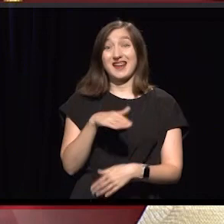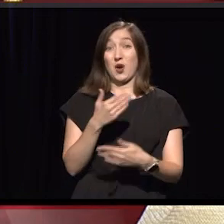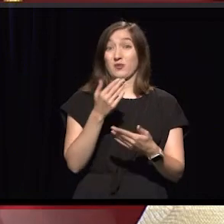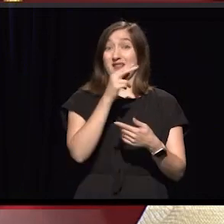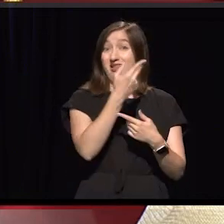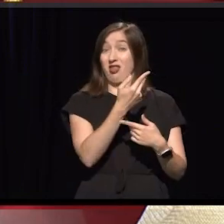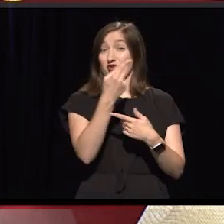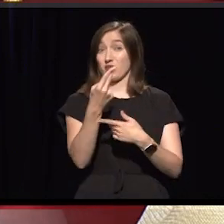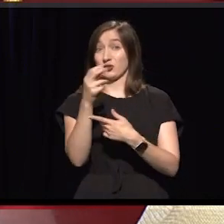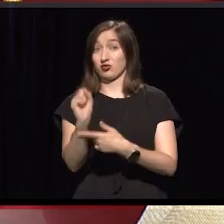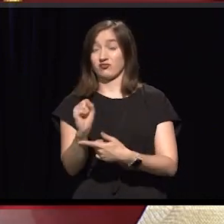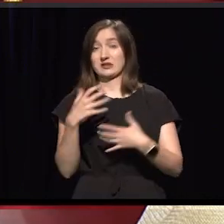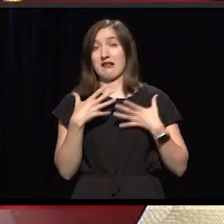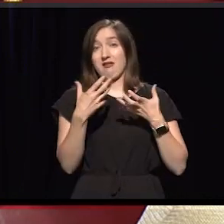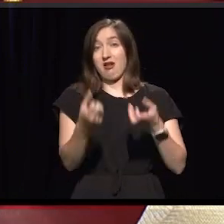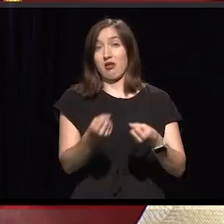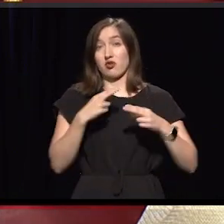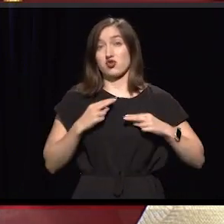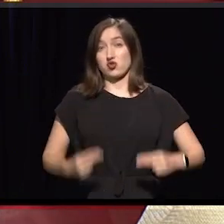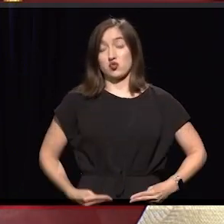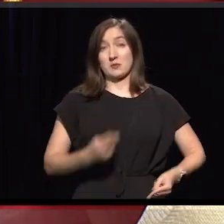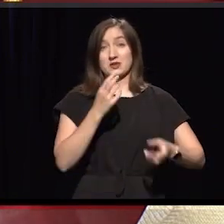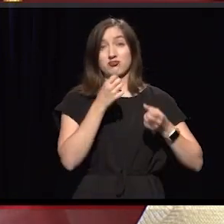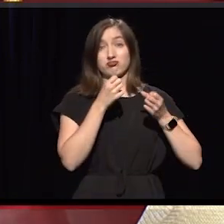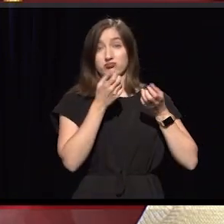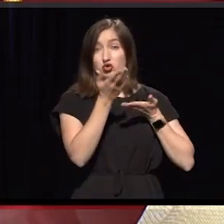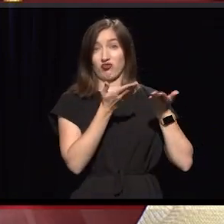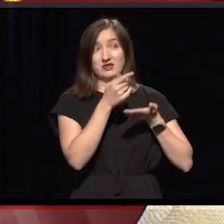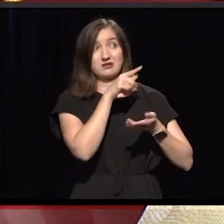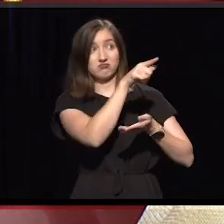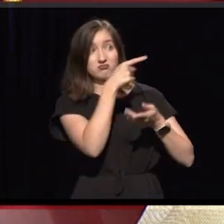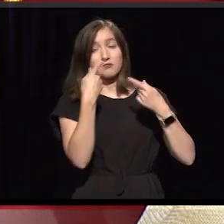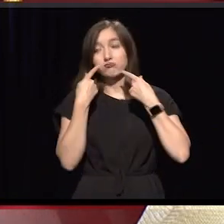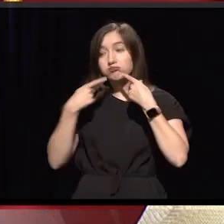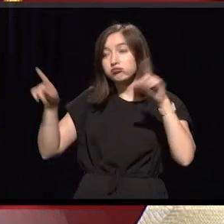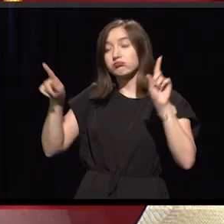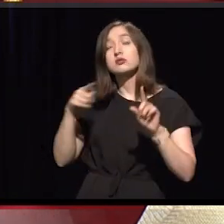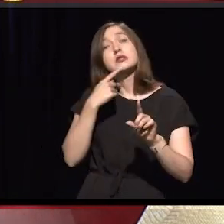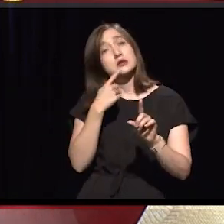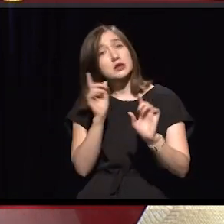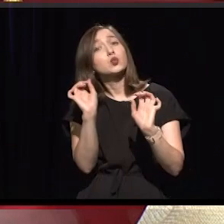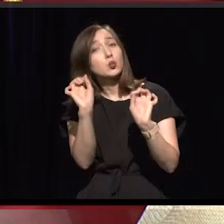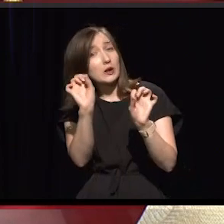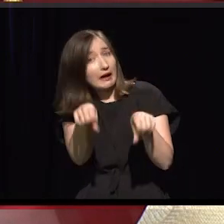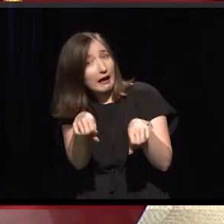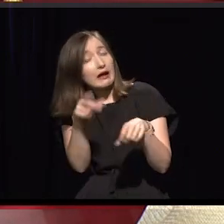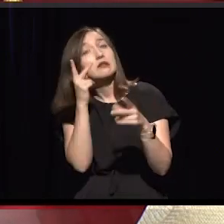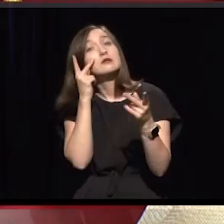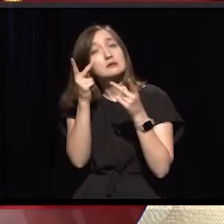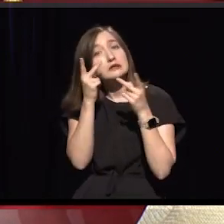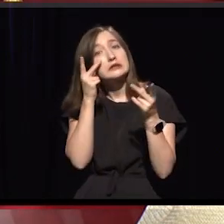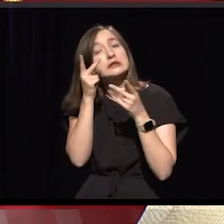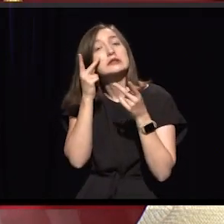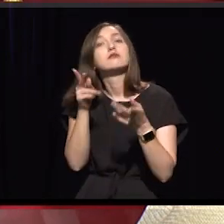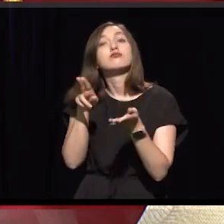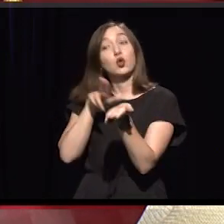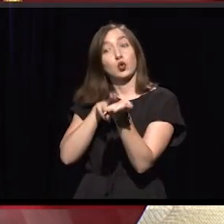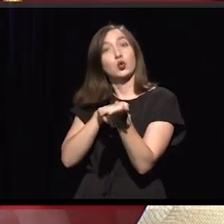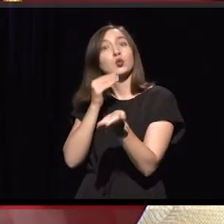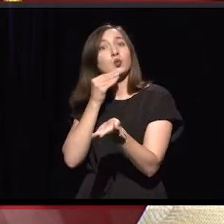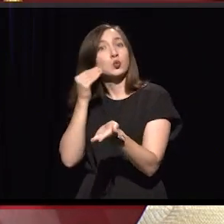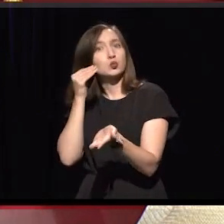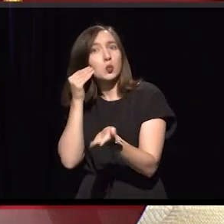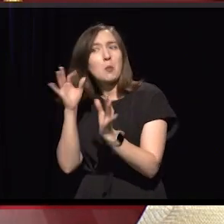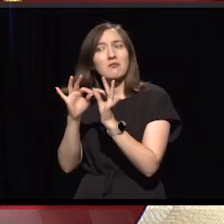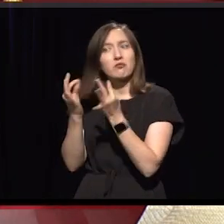able to visit your loved ones in a nursing home or a long-term care facility. Now, there will be some restrictions on it. You have